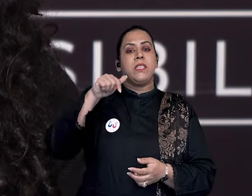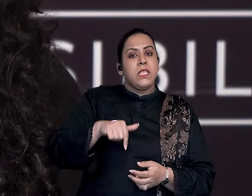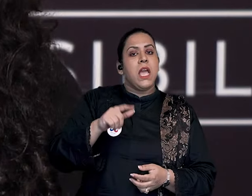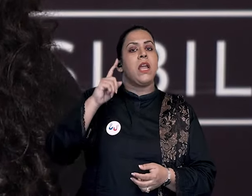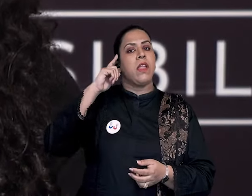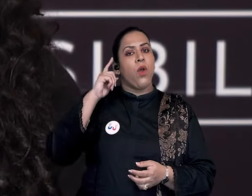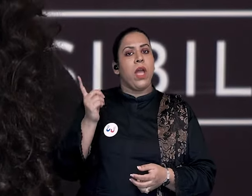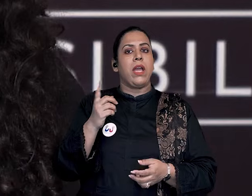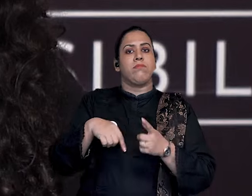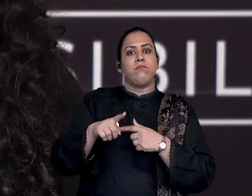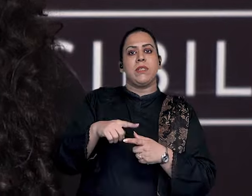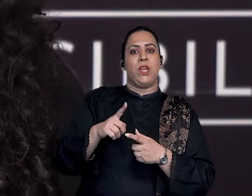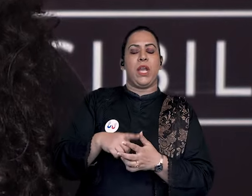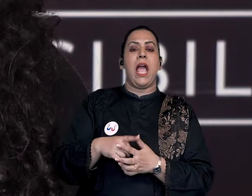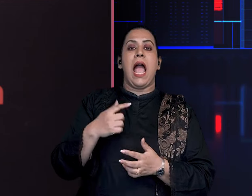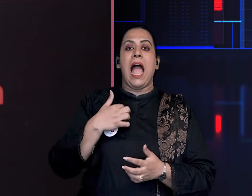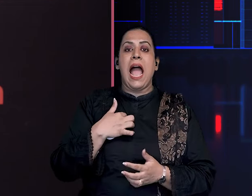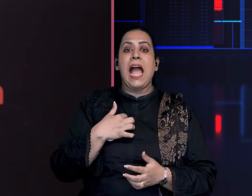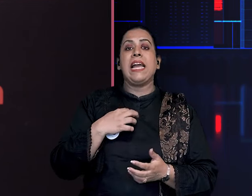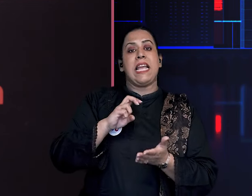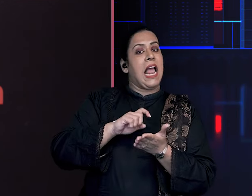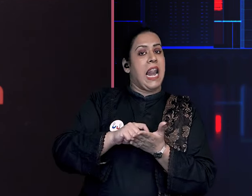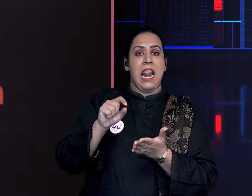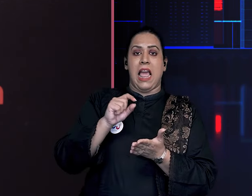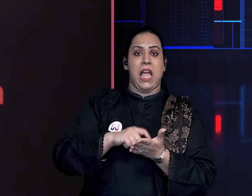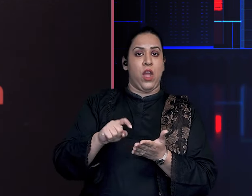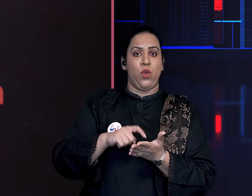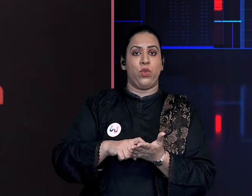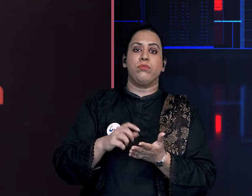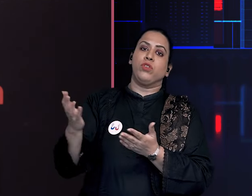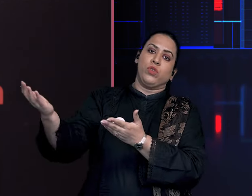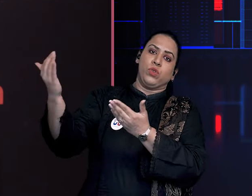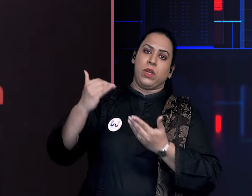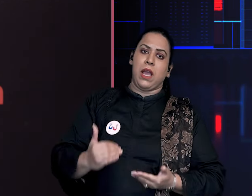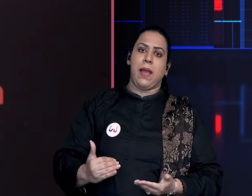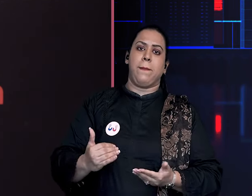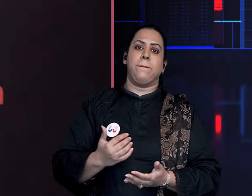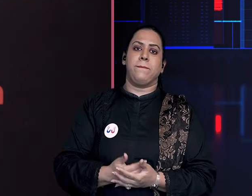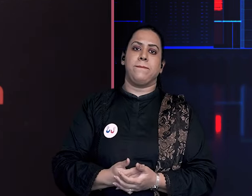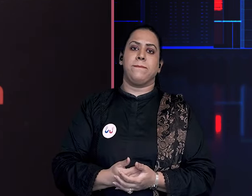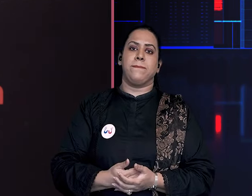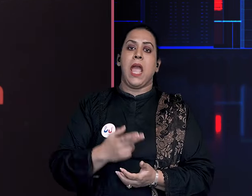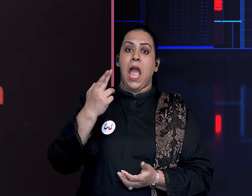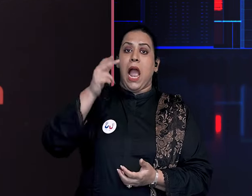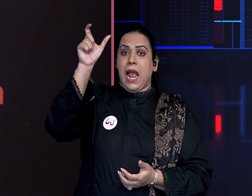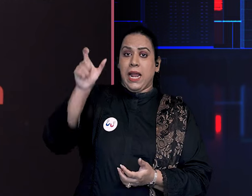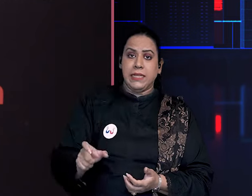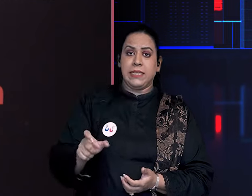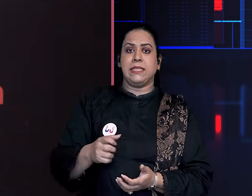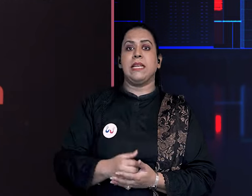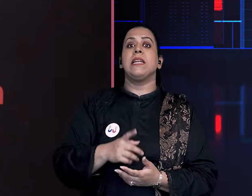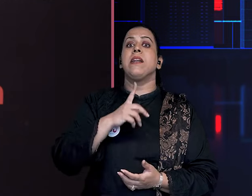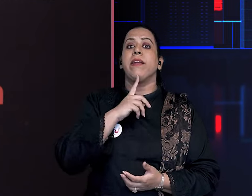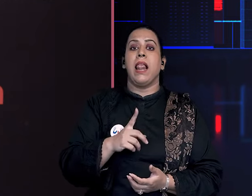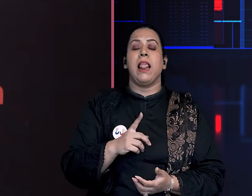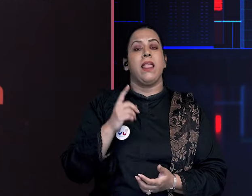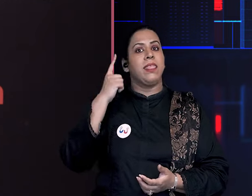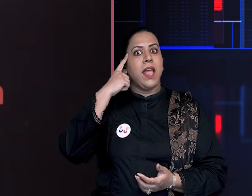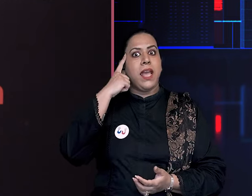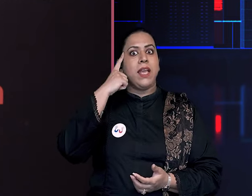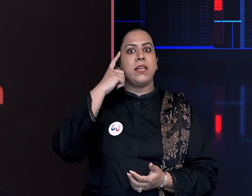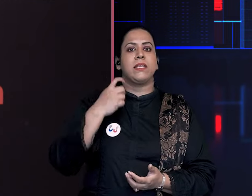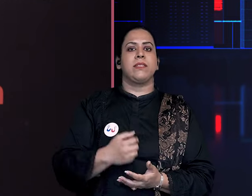of filmmakers. So all in all, I created an environment where all the creative people came together to converse.